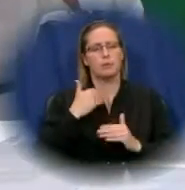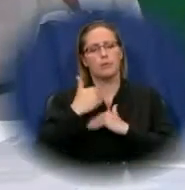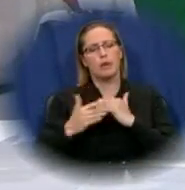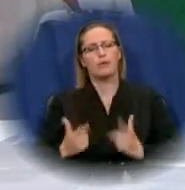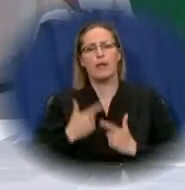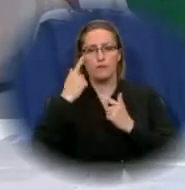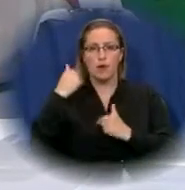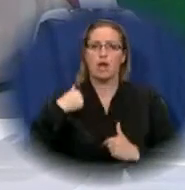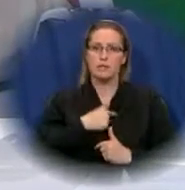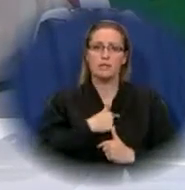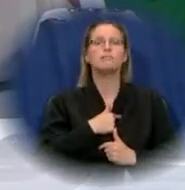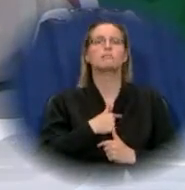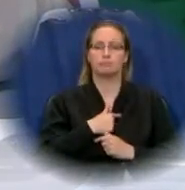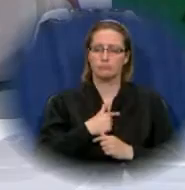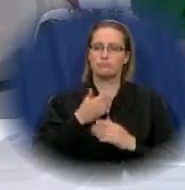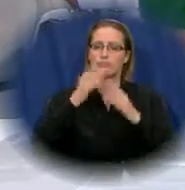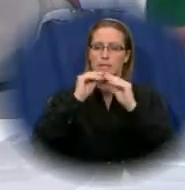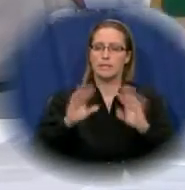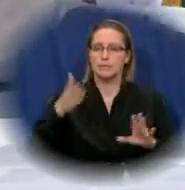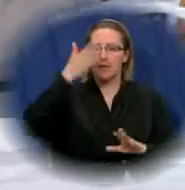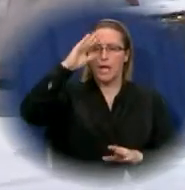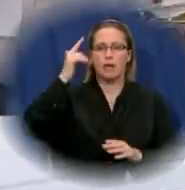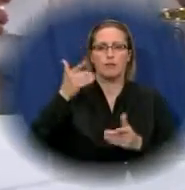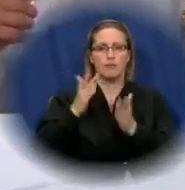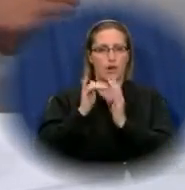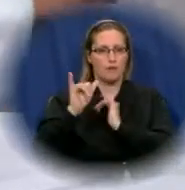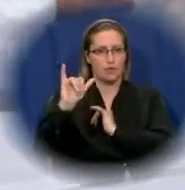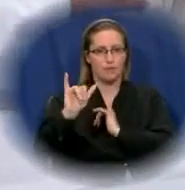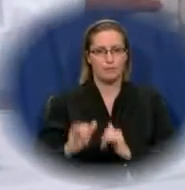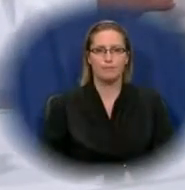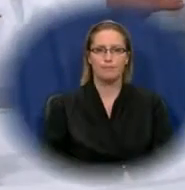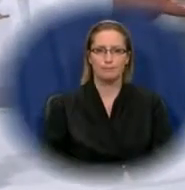of life. Blessed be God forever.